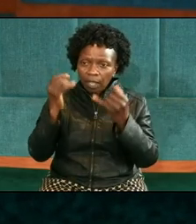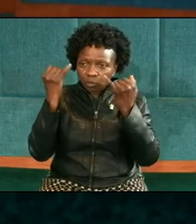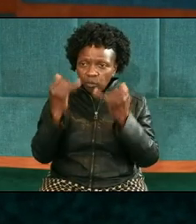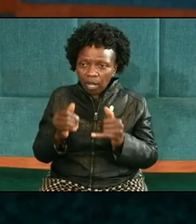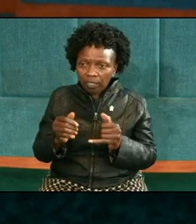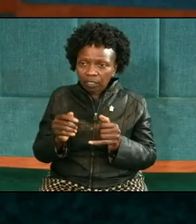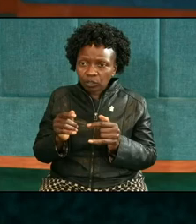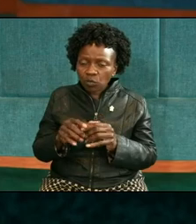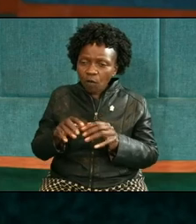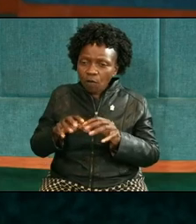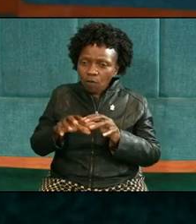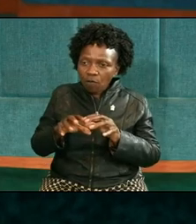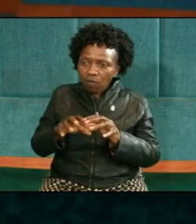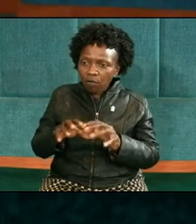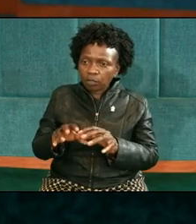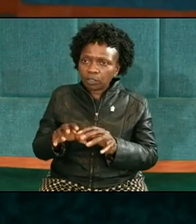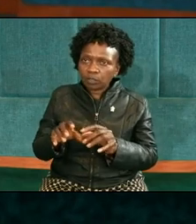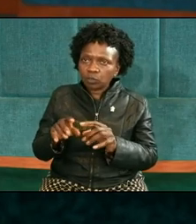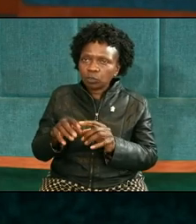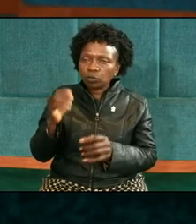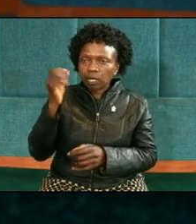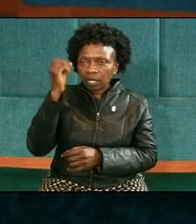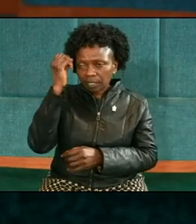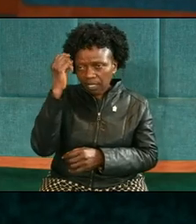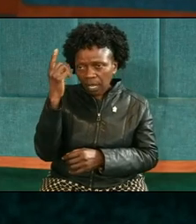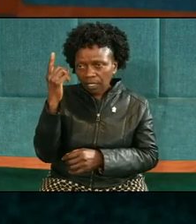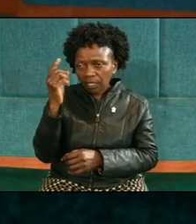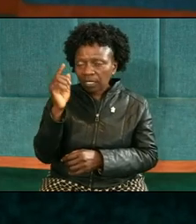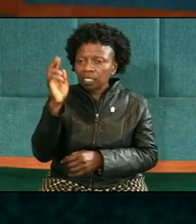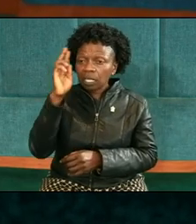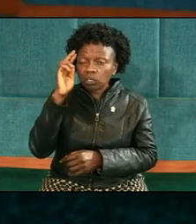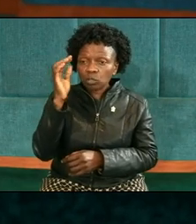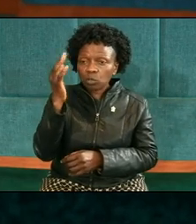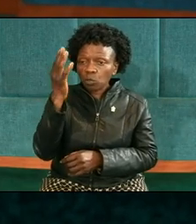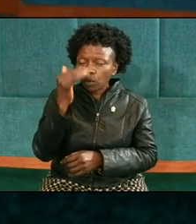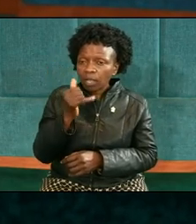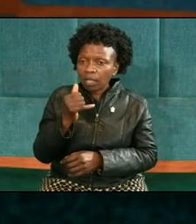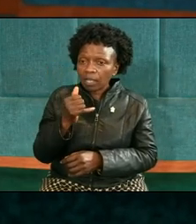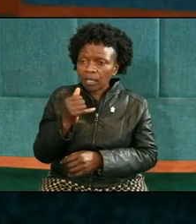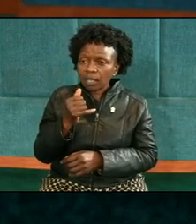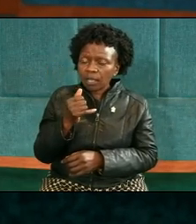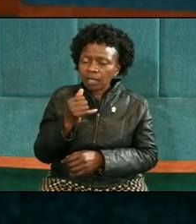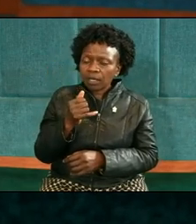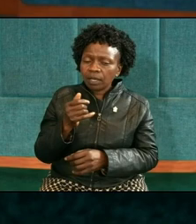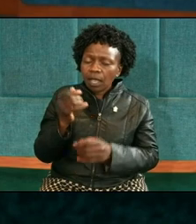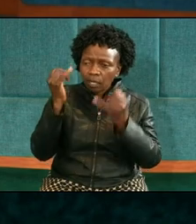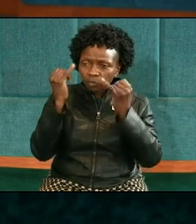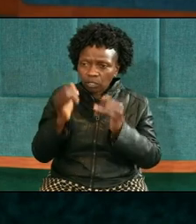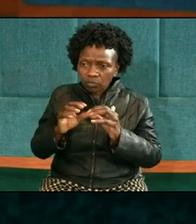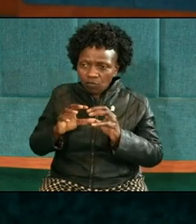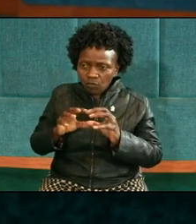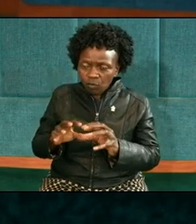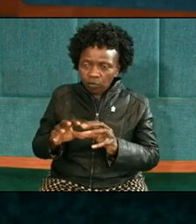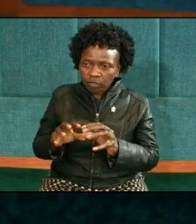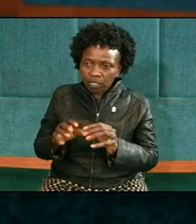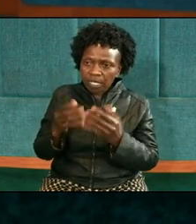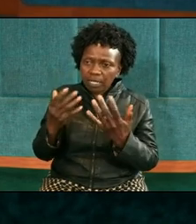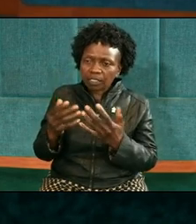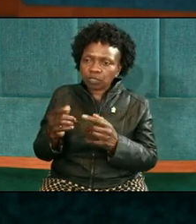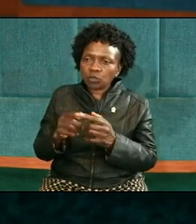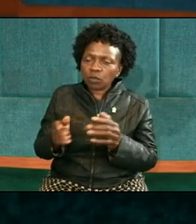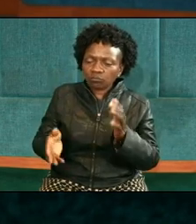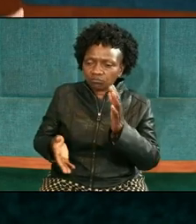I tried to forestall? In other words, Lord, isn't this the reason why I tried to forestall the thing by fleeing to